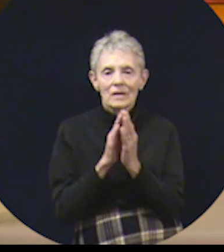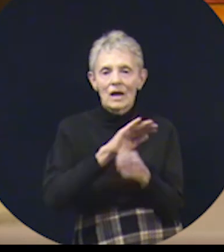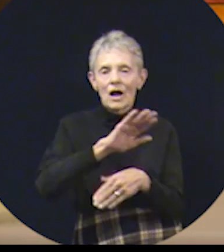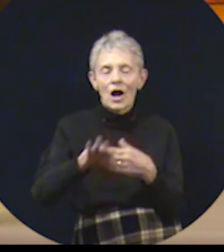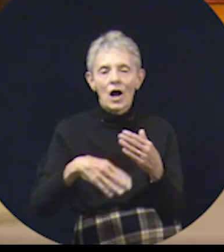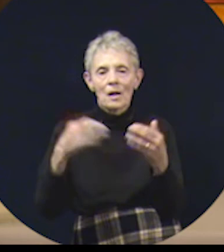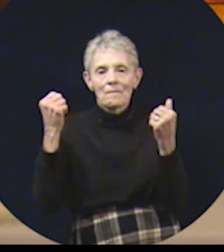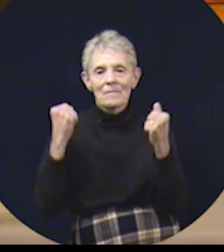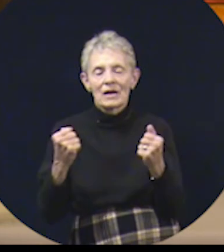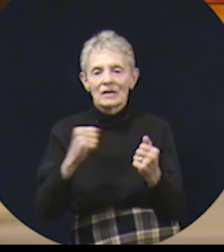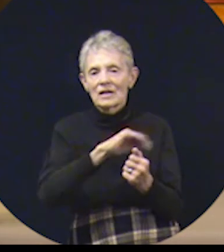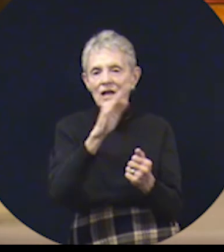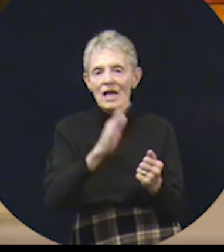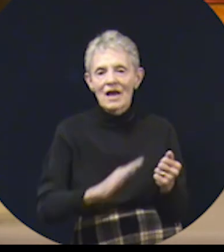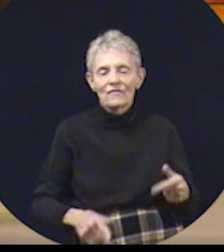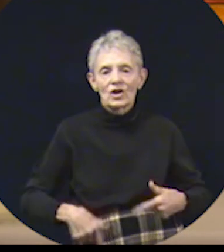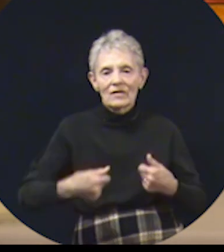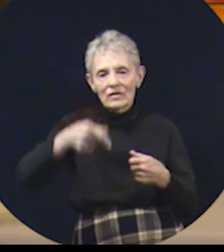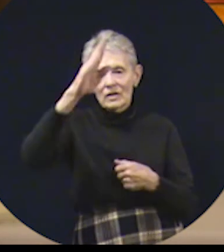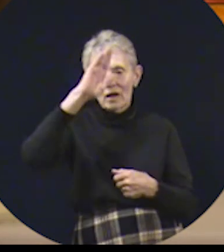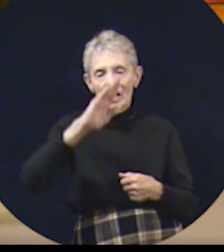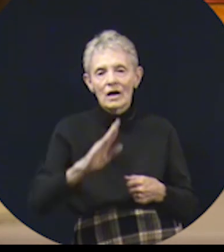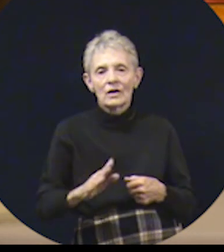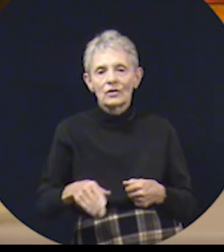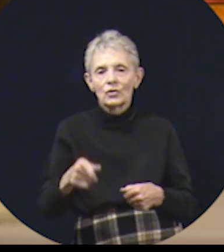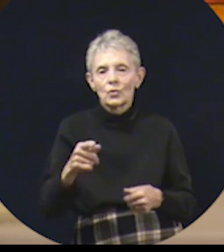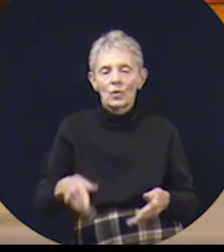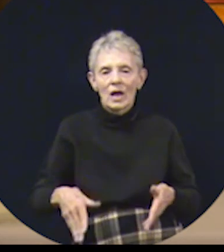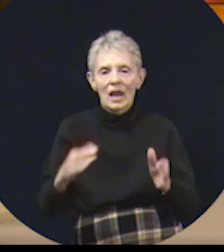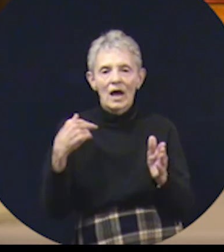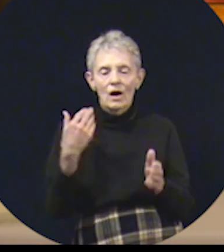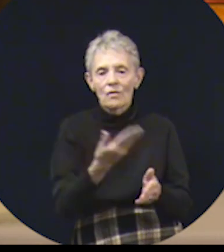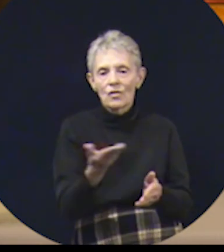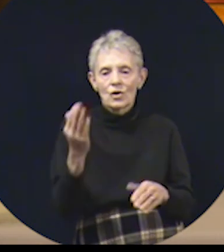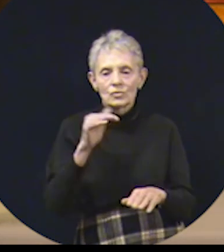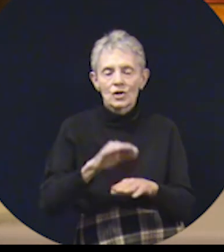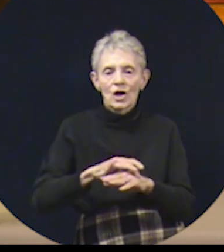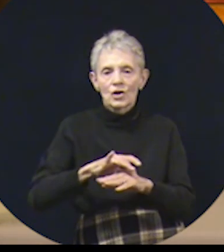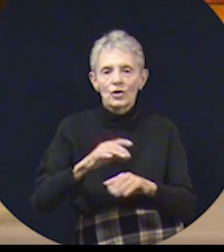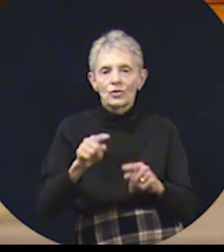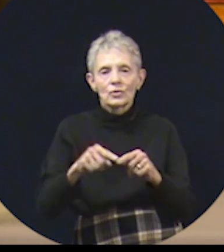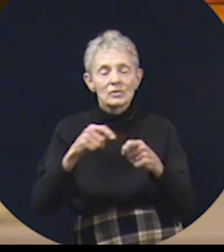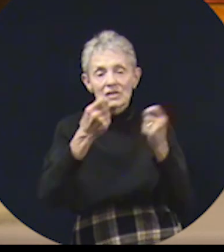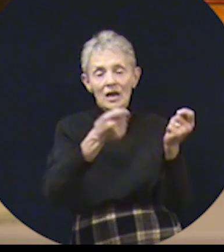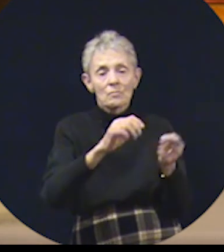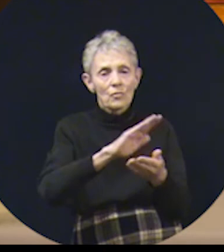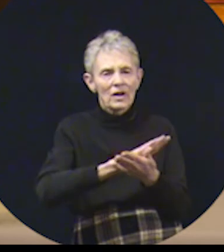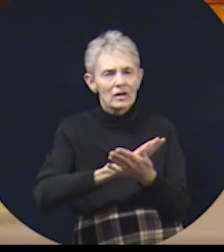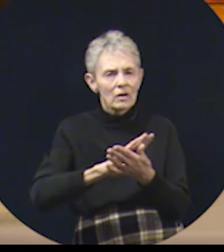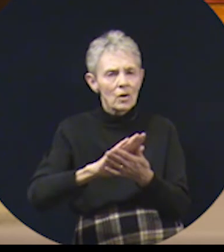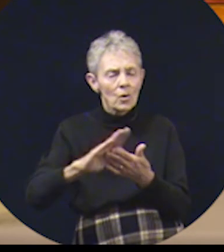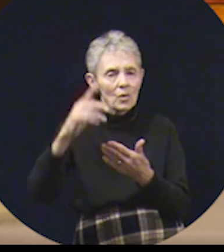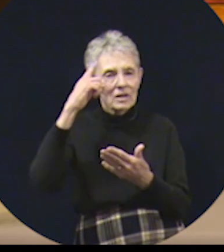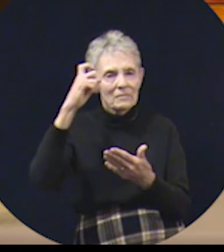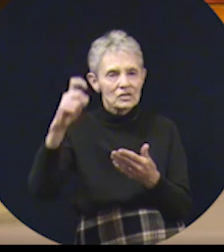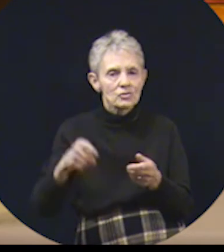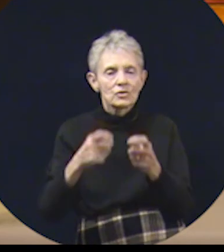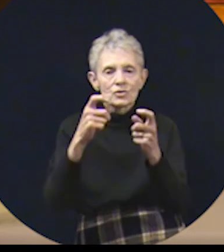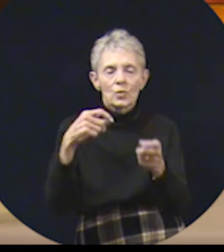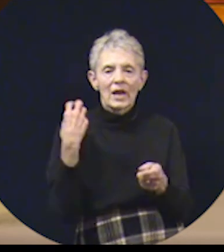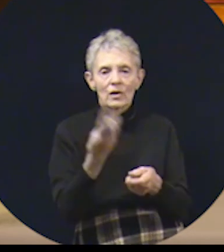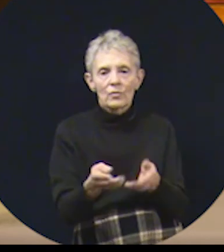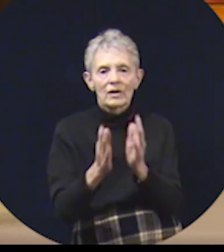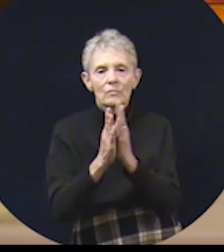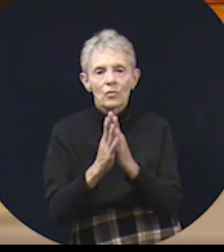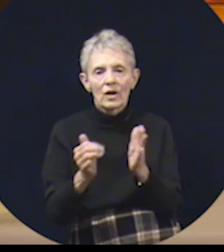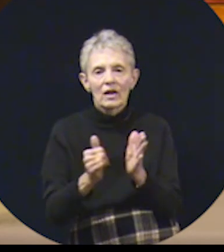Almighty ever-living God, who allow those on earth to celebrate divine mysteries, grant, we pray, that Christian